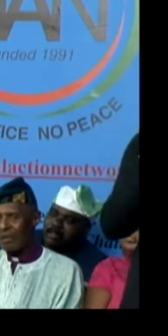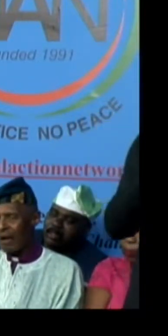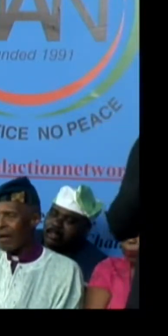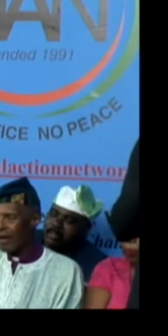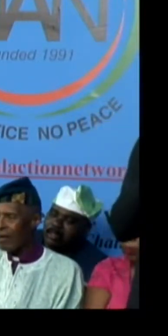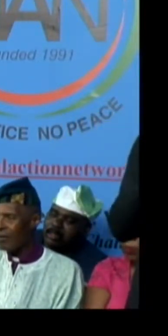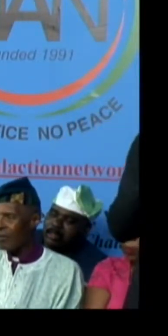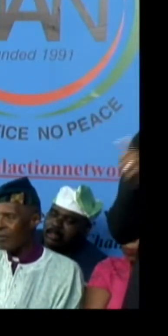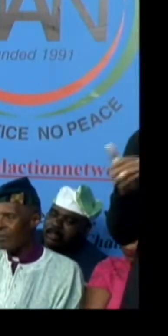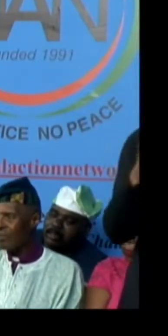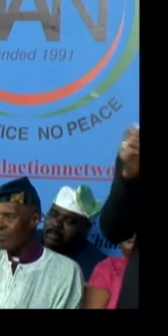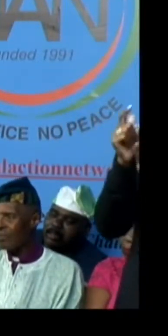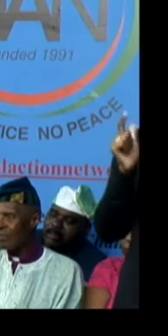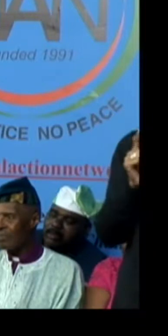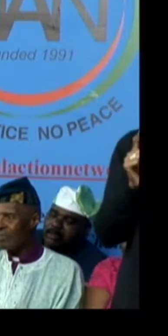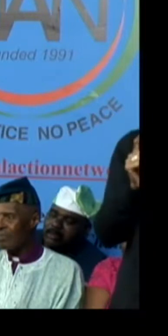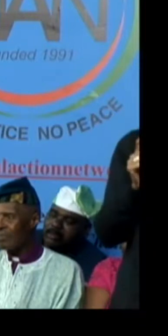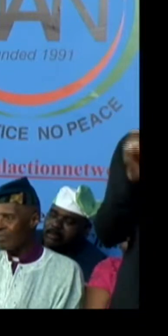day